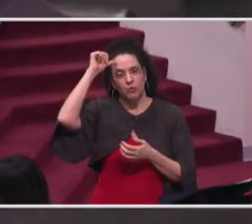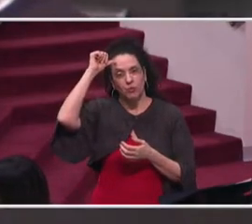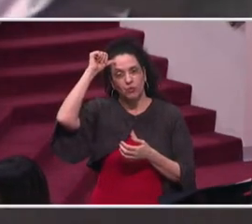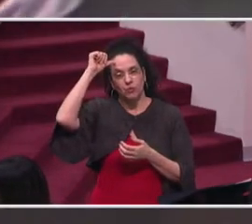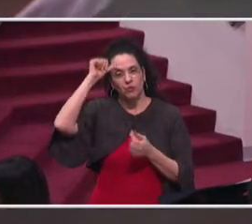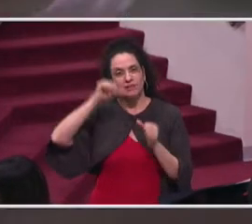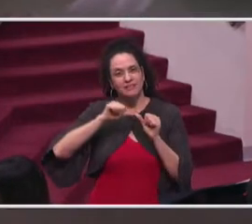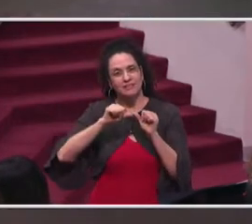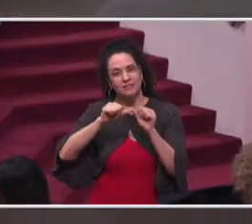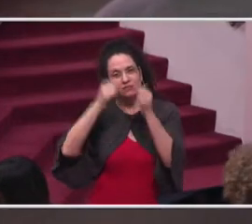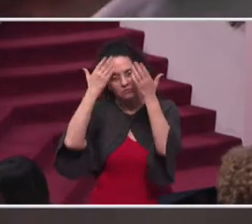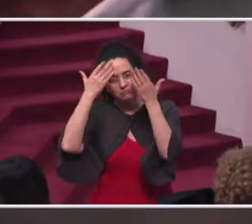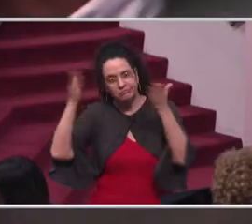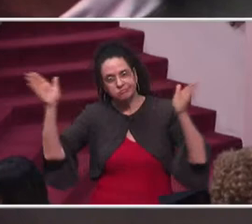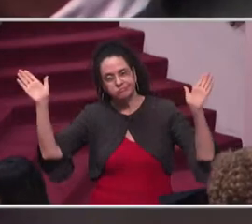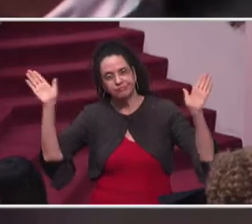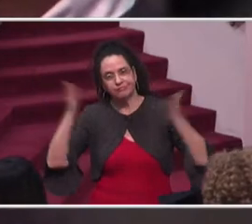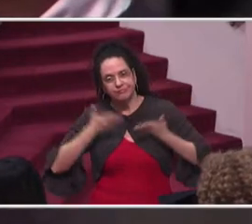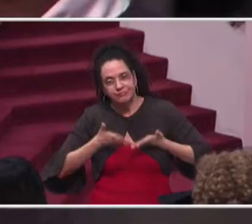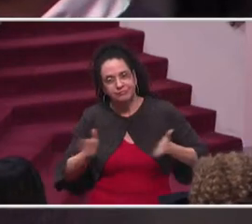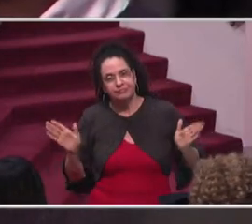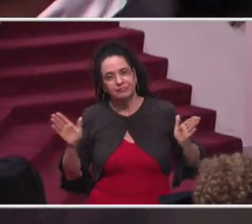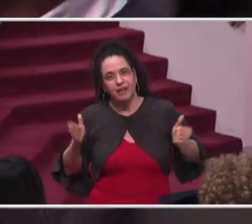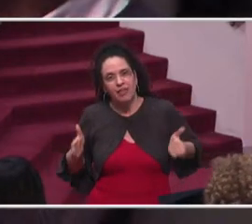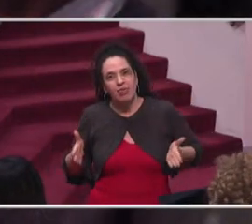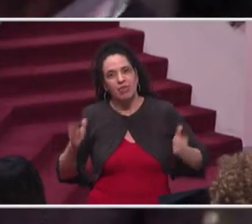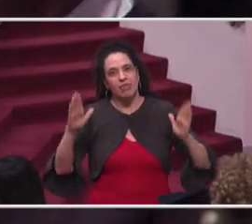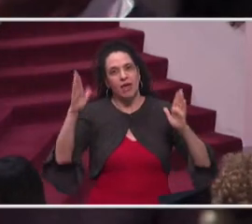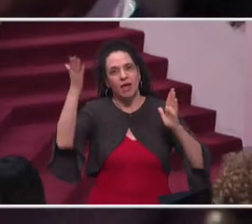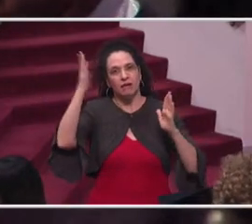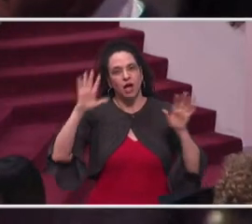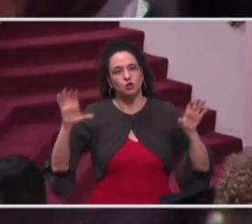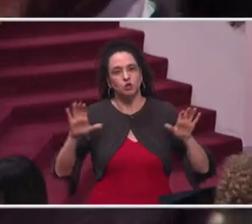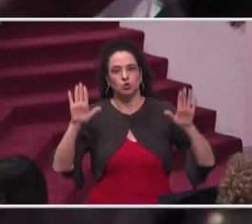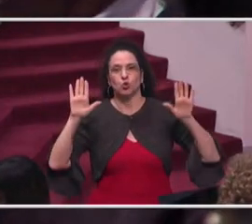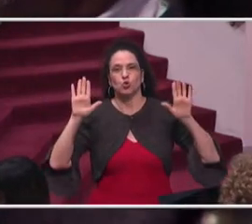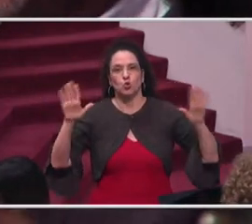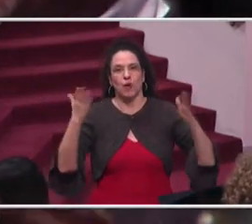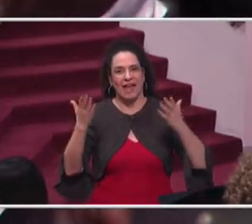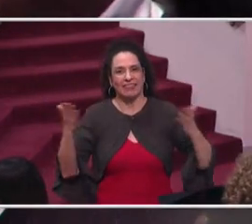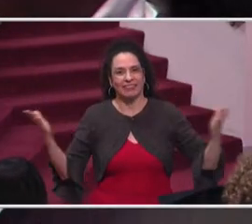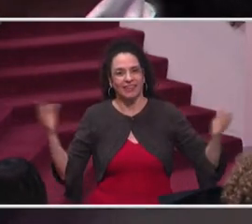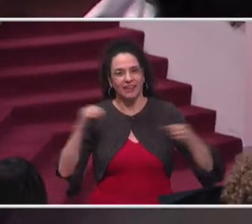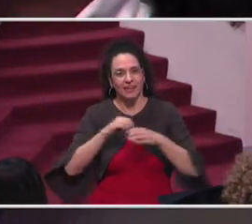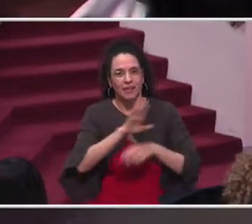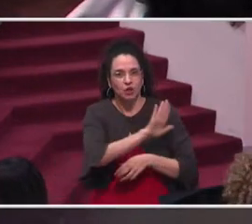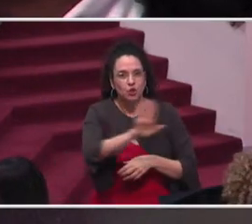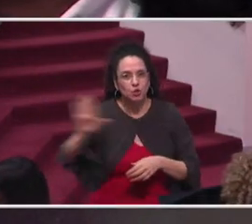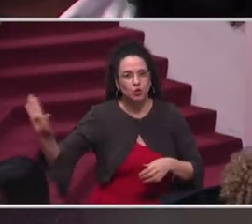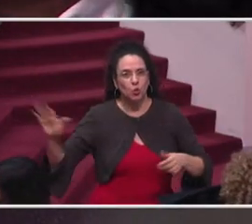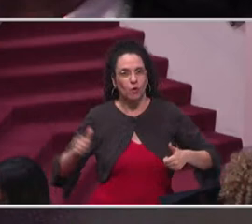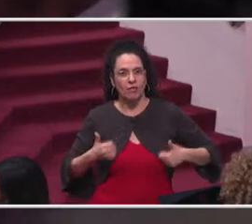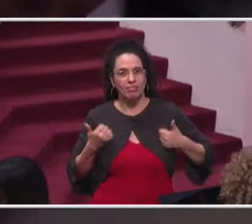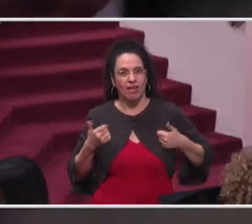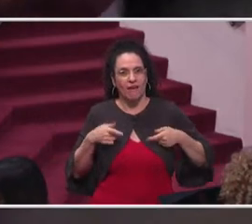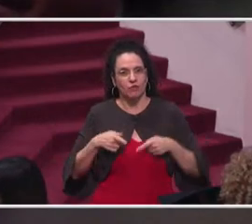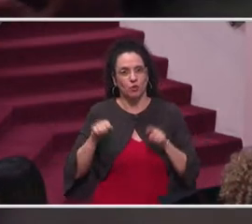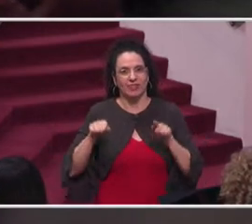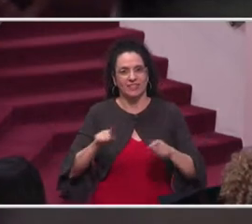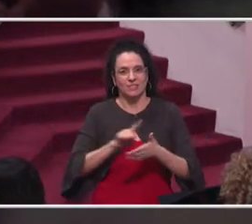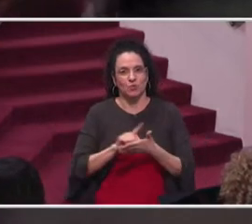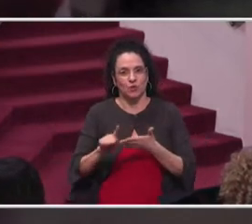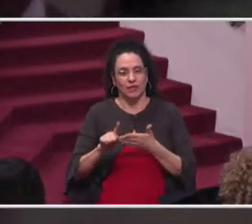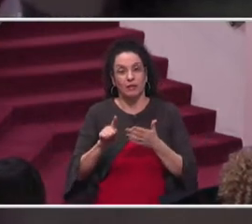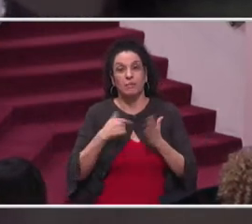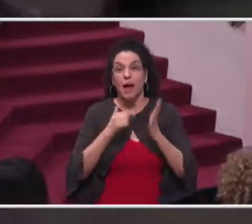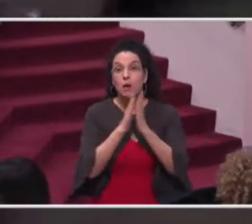continue to open up yourselves and let God do a great work in your life this week. Whether it's bringing more